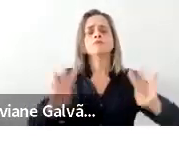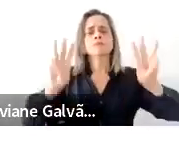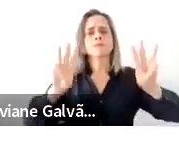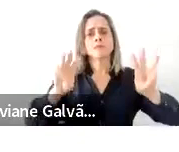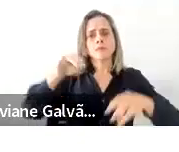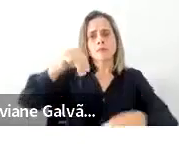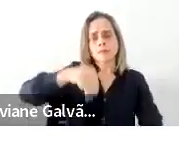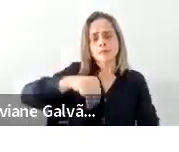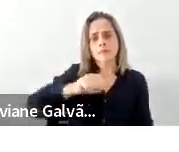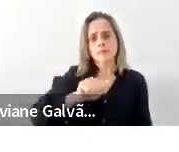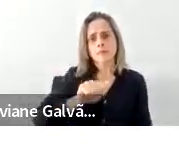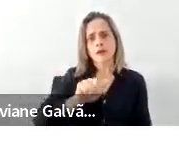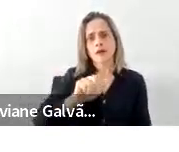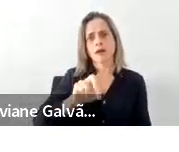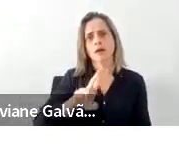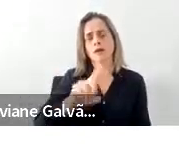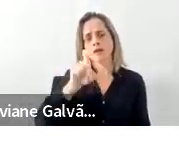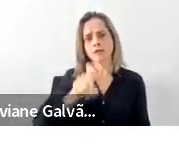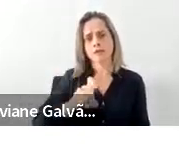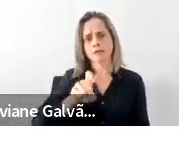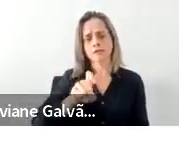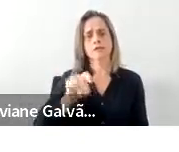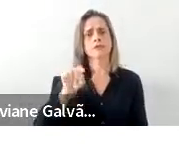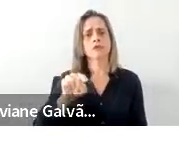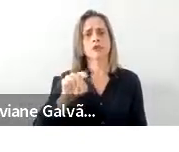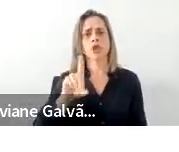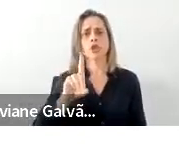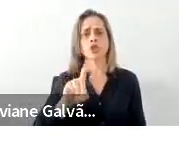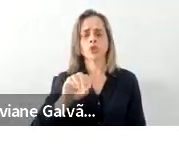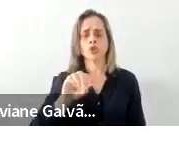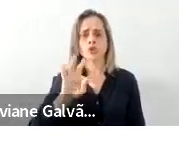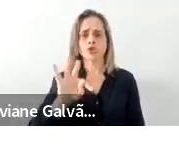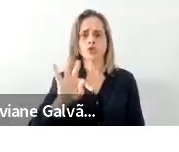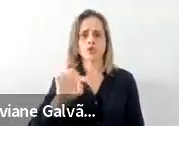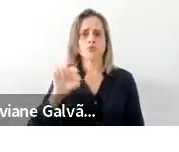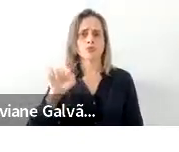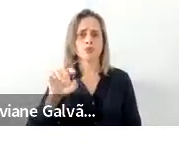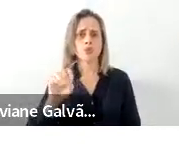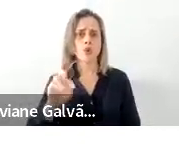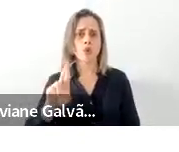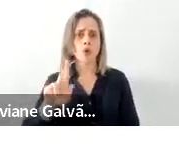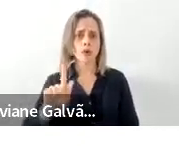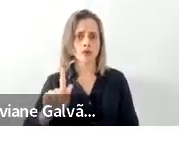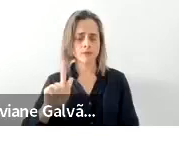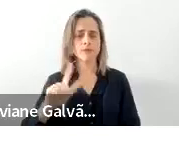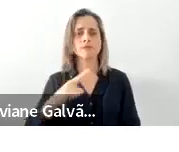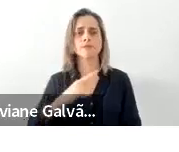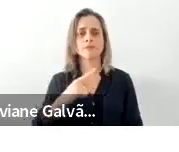But I'm going to refer in particular to Marx's Capital directly.